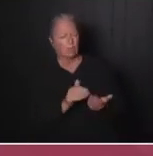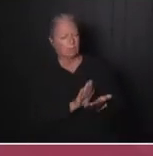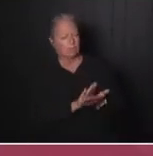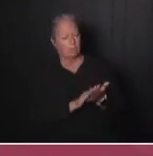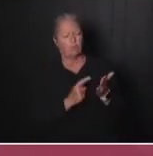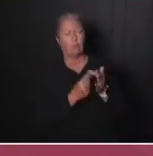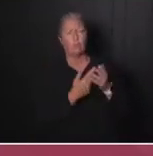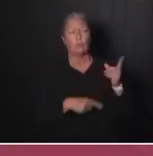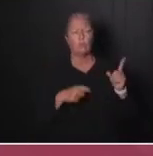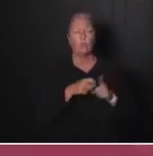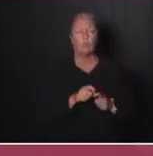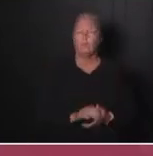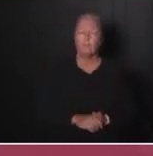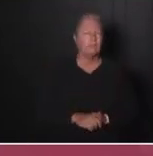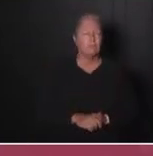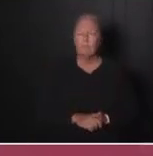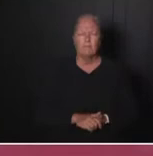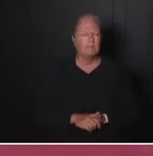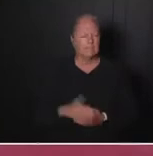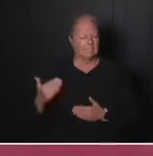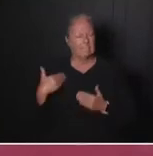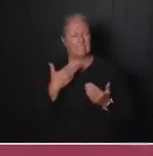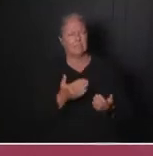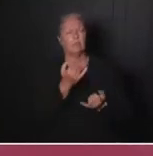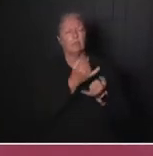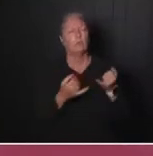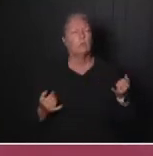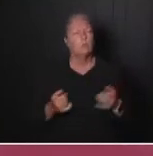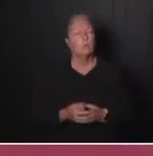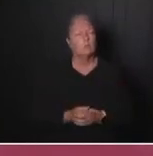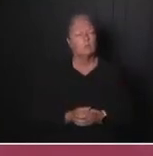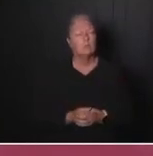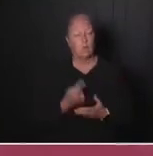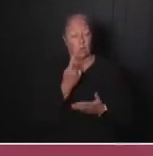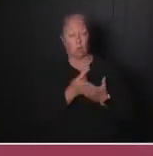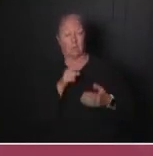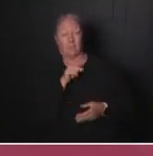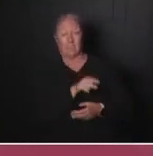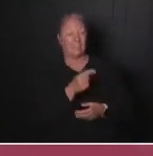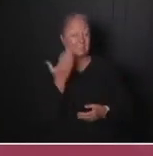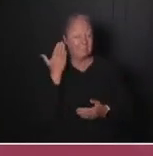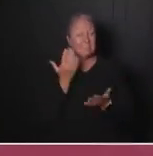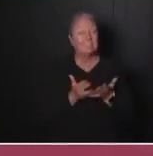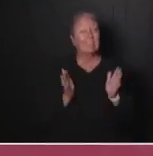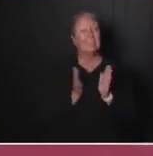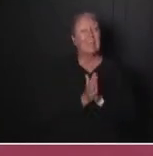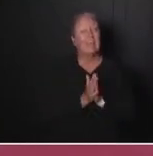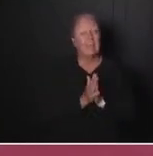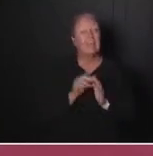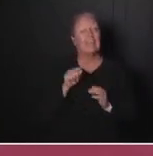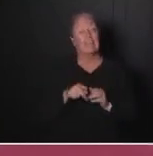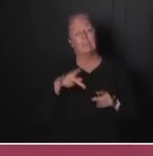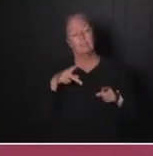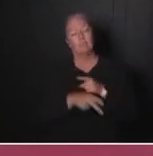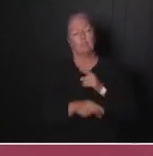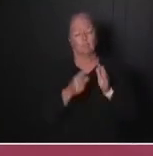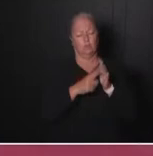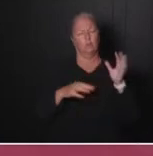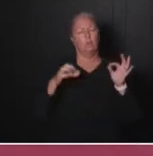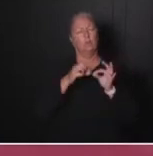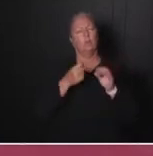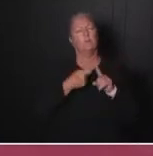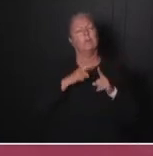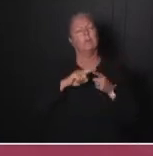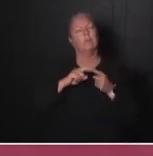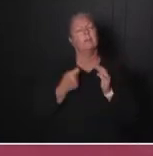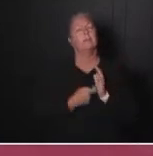them. And the punishment doesn't end there. On Sunday, he ripped away JobKeeper, the only support that